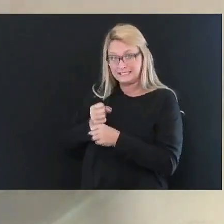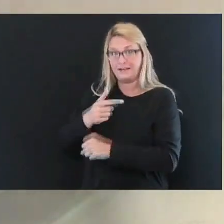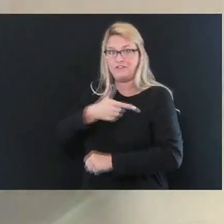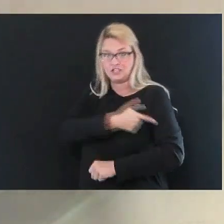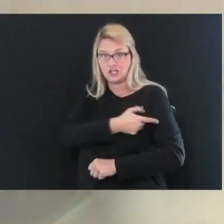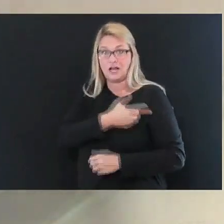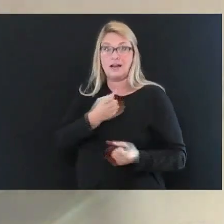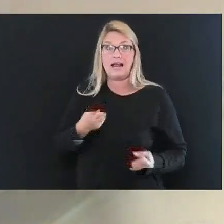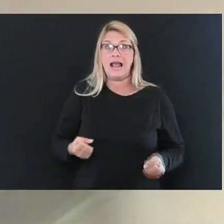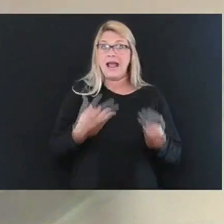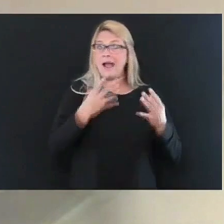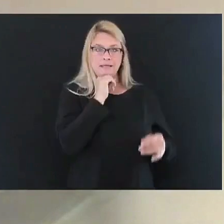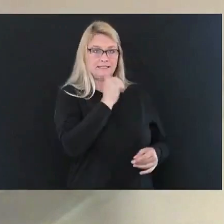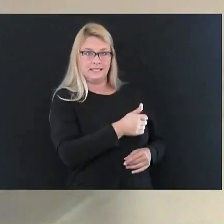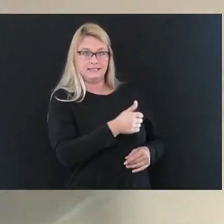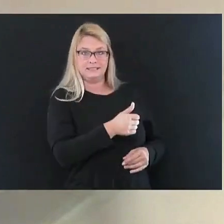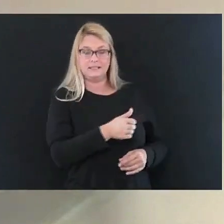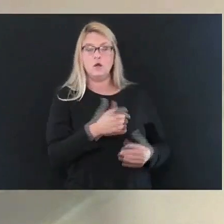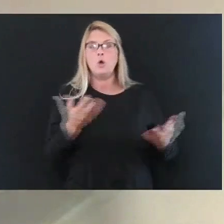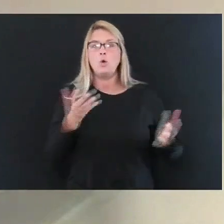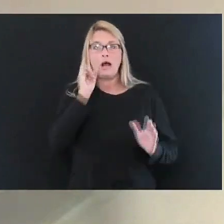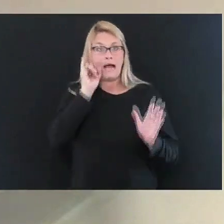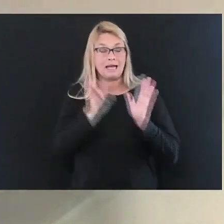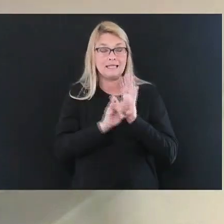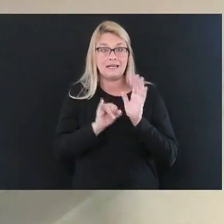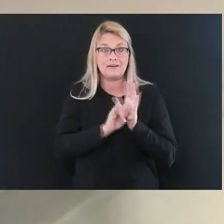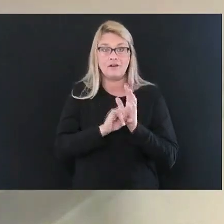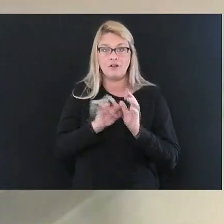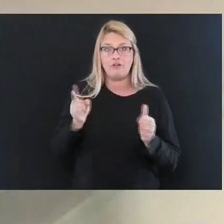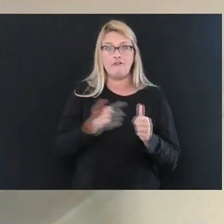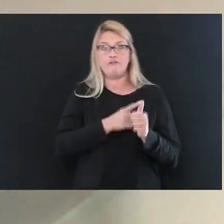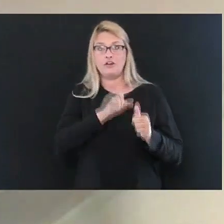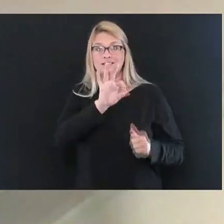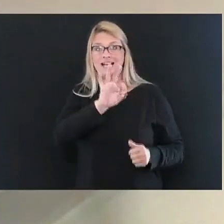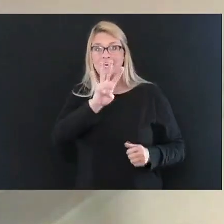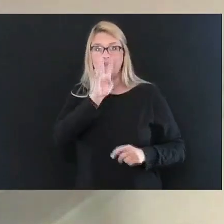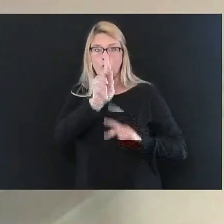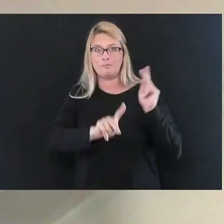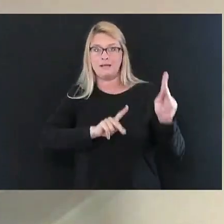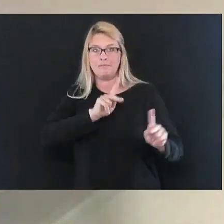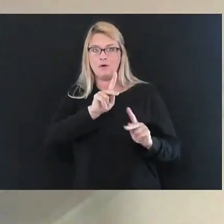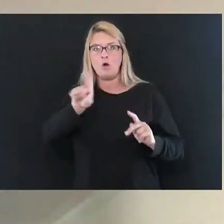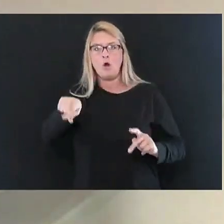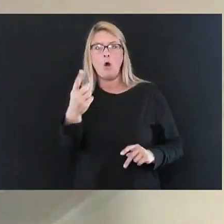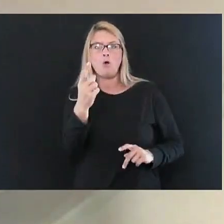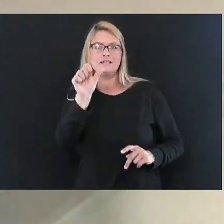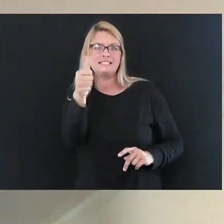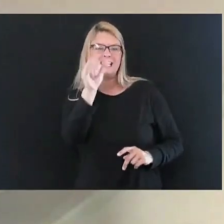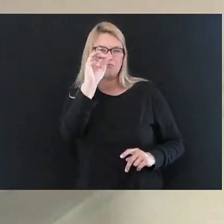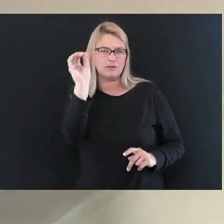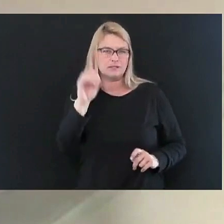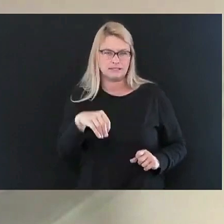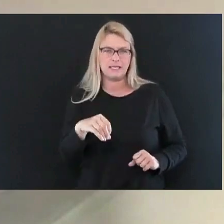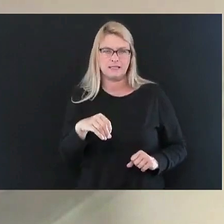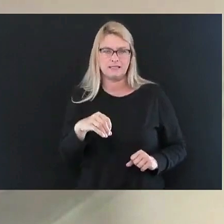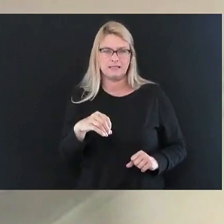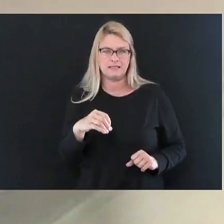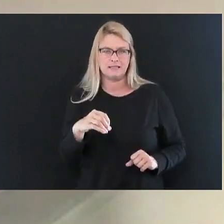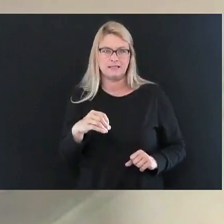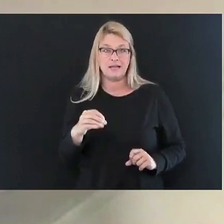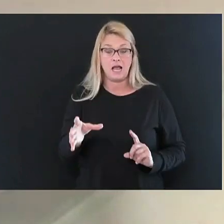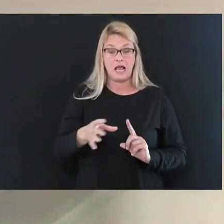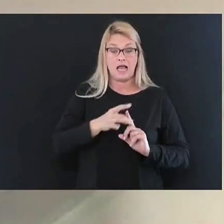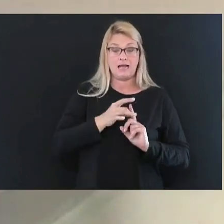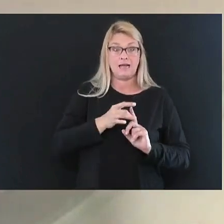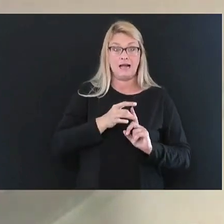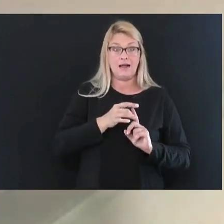was in their early analysis of the first 94 people that only 10% of those 94 people got the